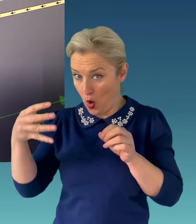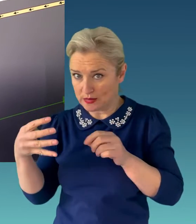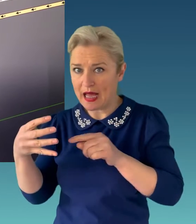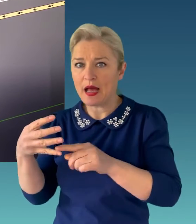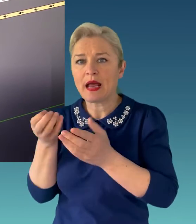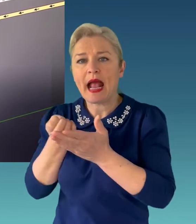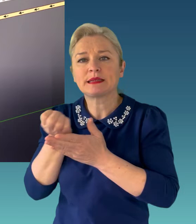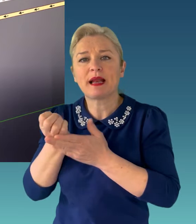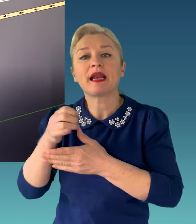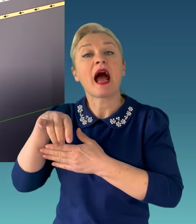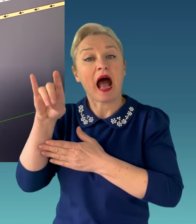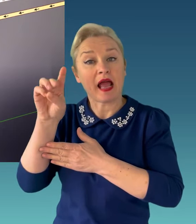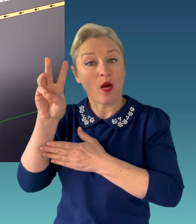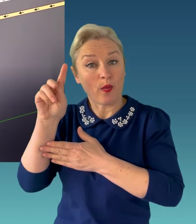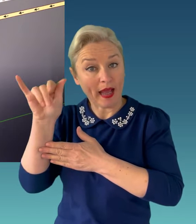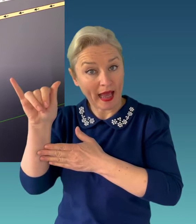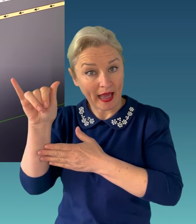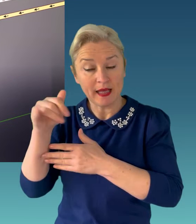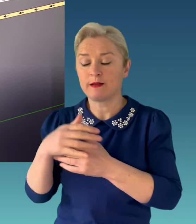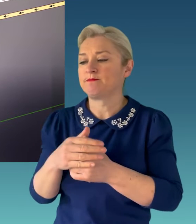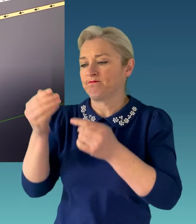a highway,